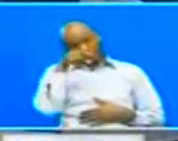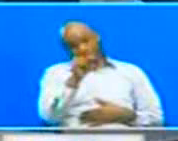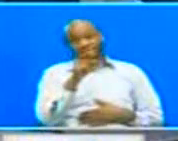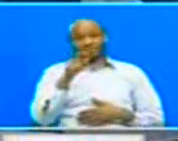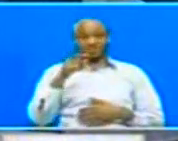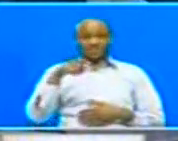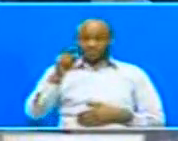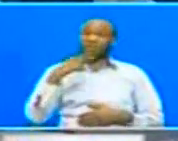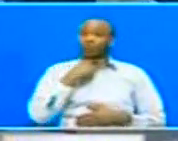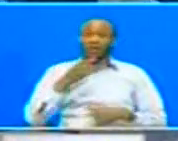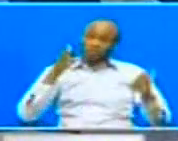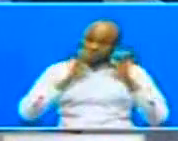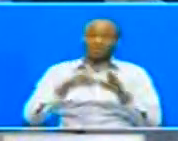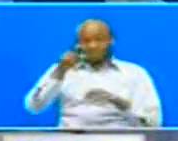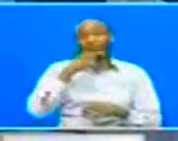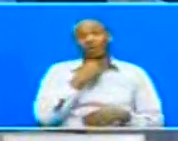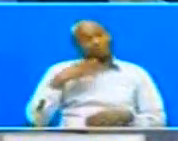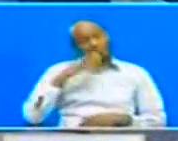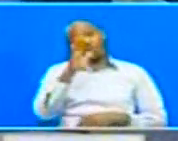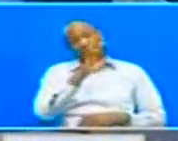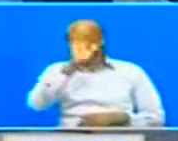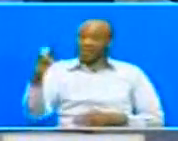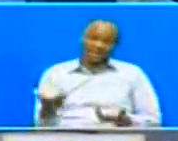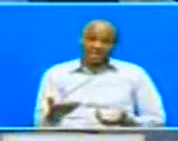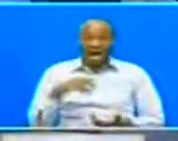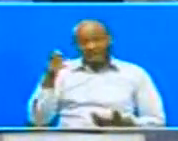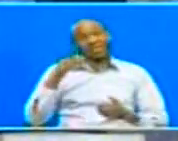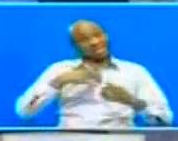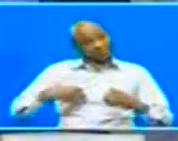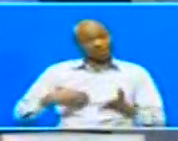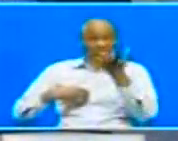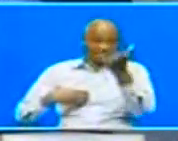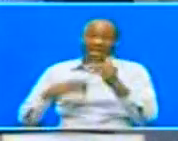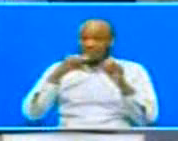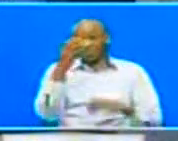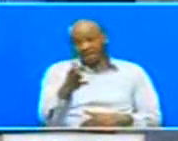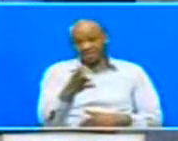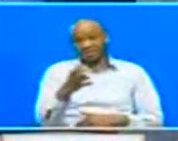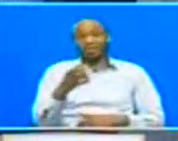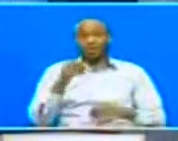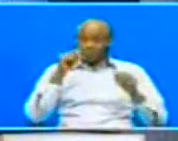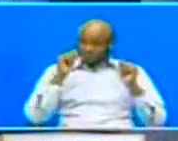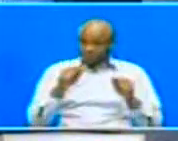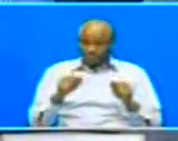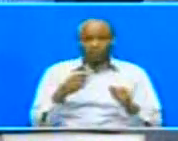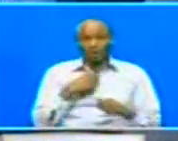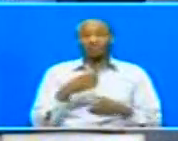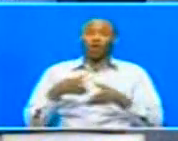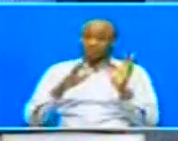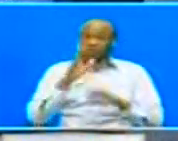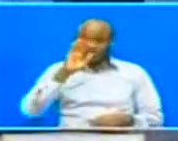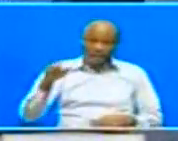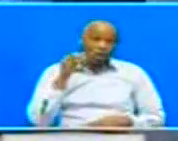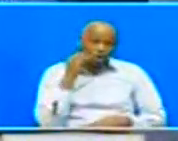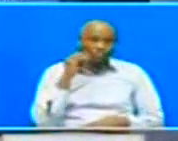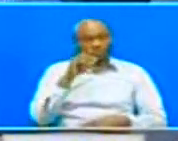those refugee camps closed and the people to go back to their countries. And some of the refugees in those camps would welcome the opportunity to go back and